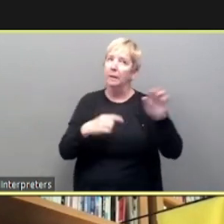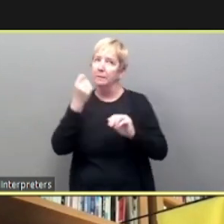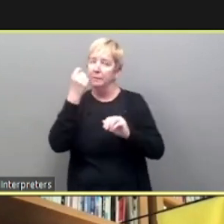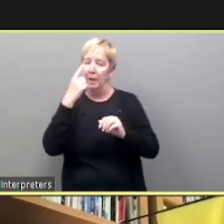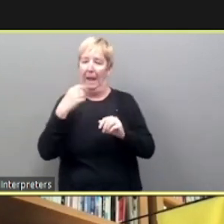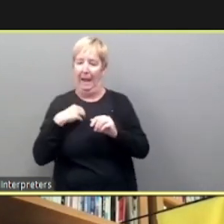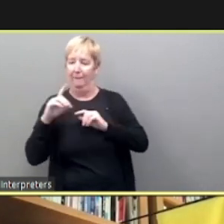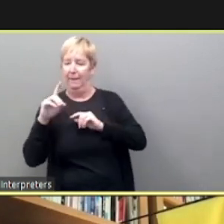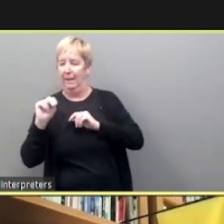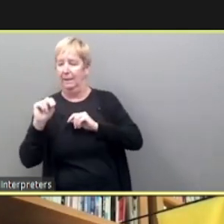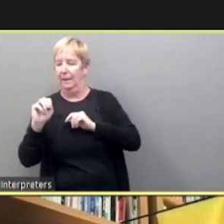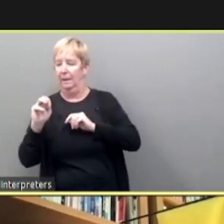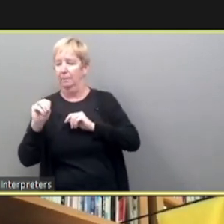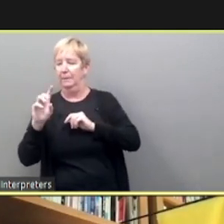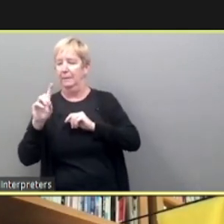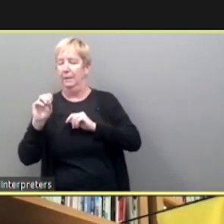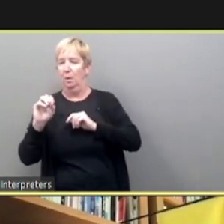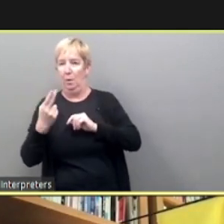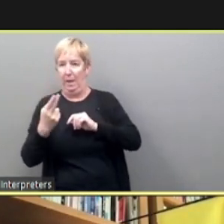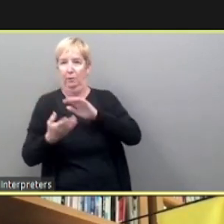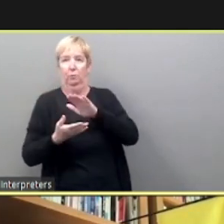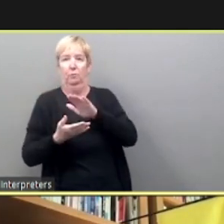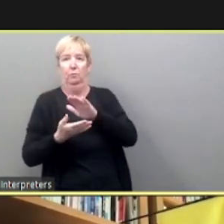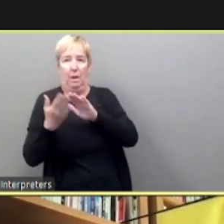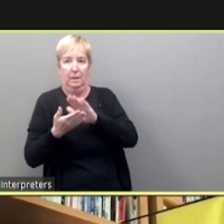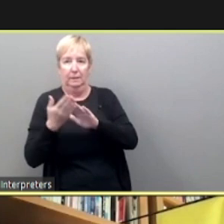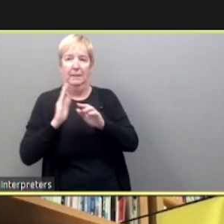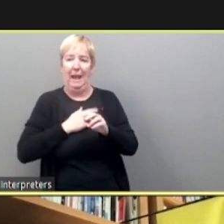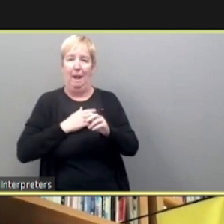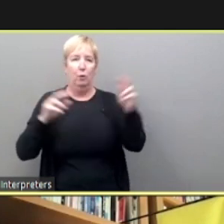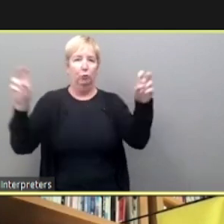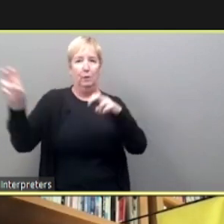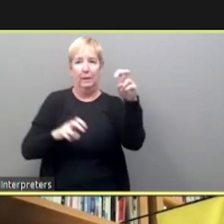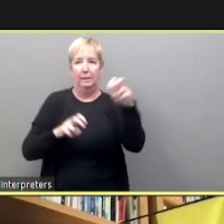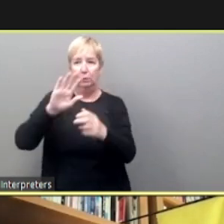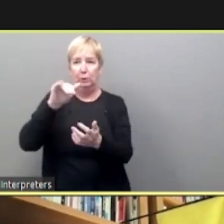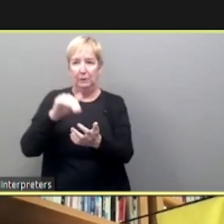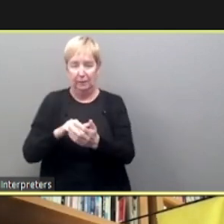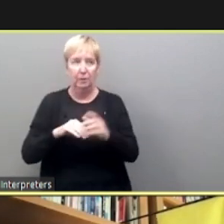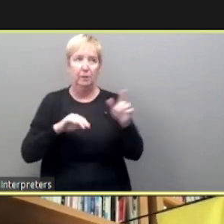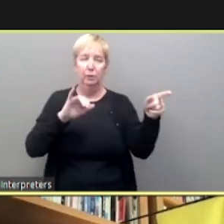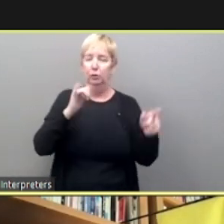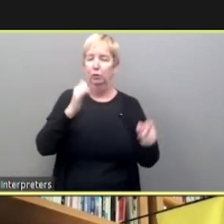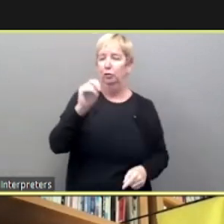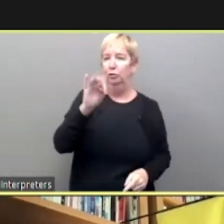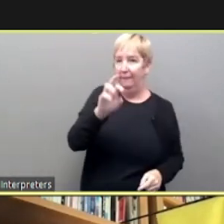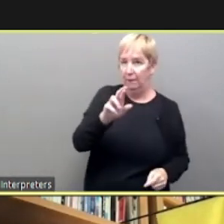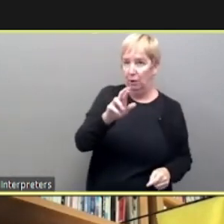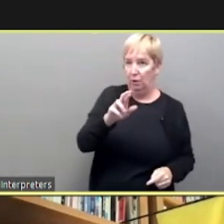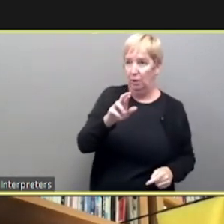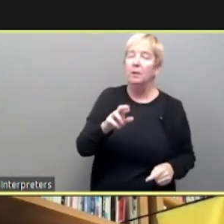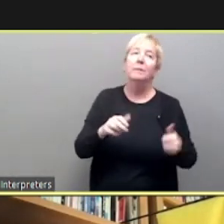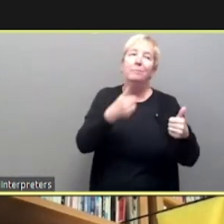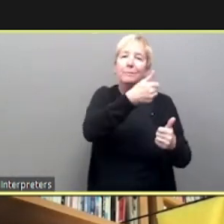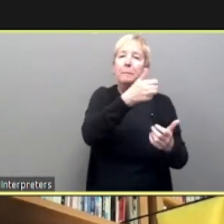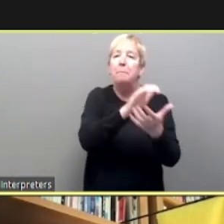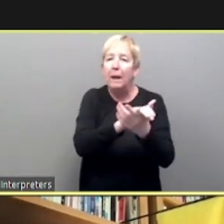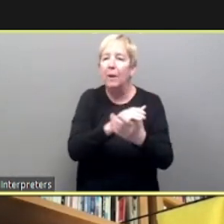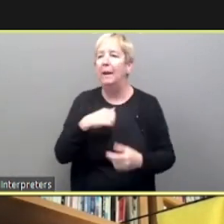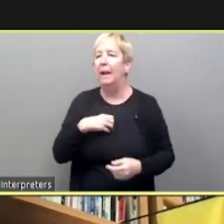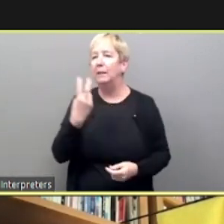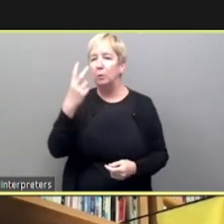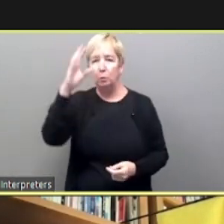the official entity running our transfer center. Jennifer's married, has 2 boys, and